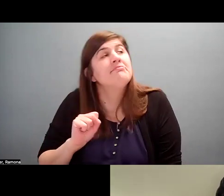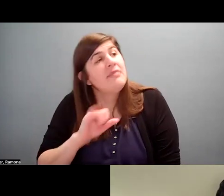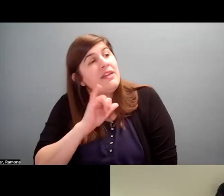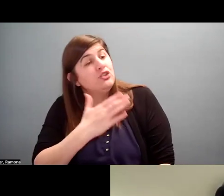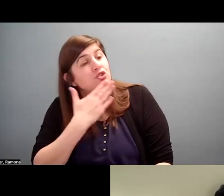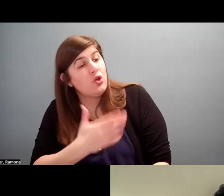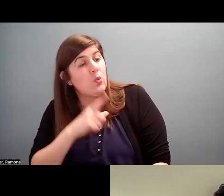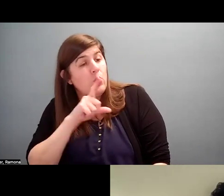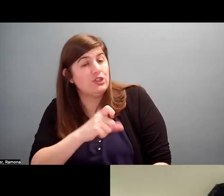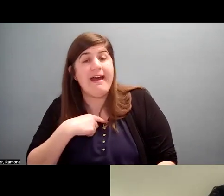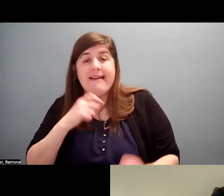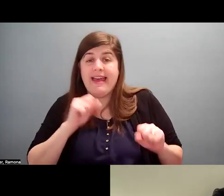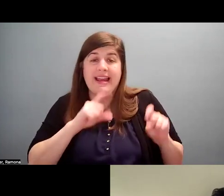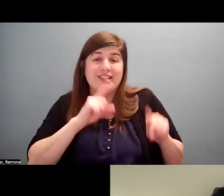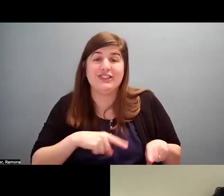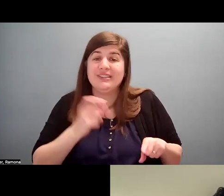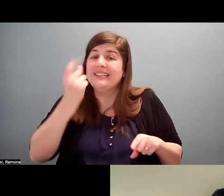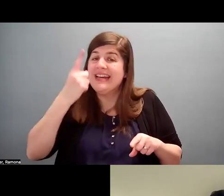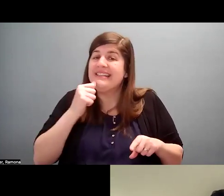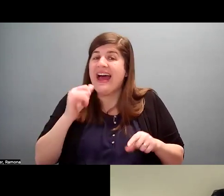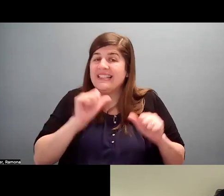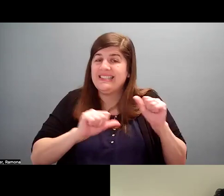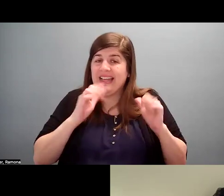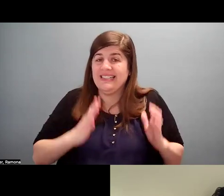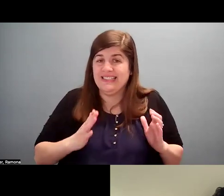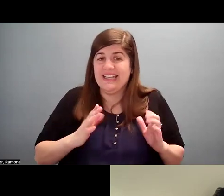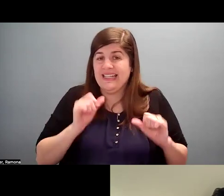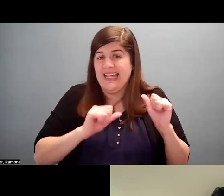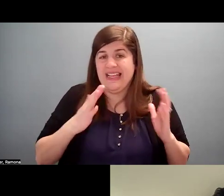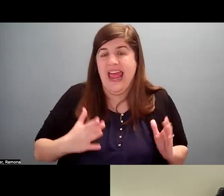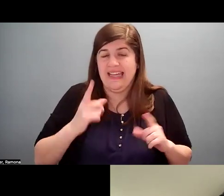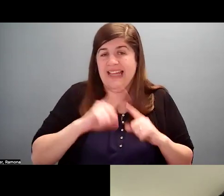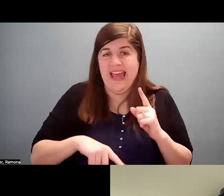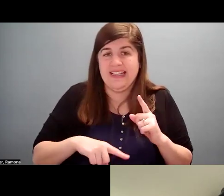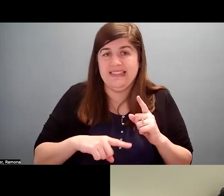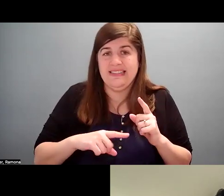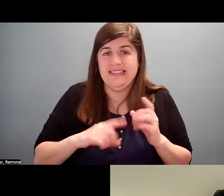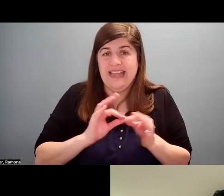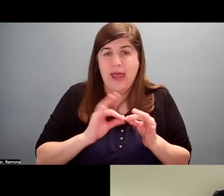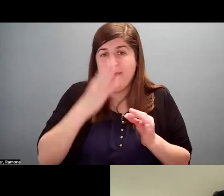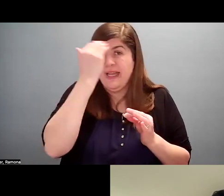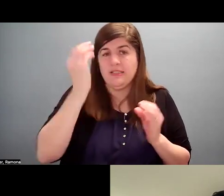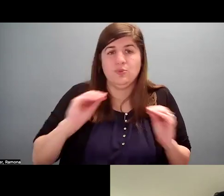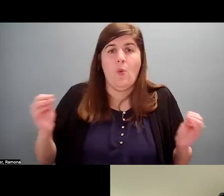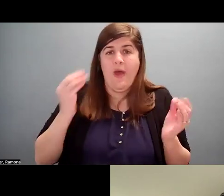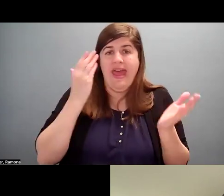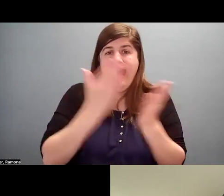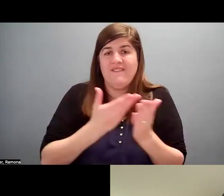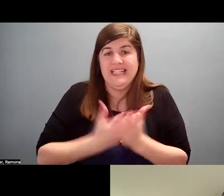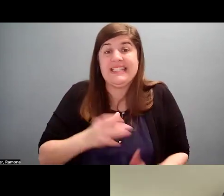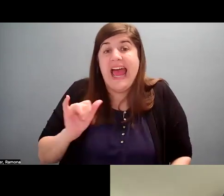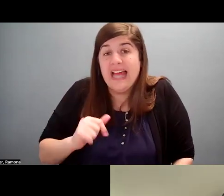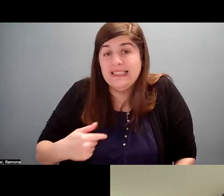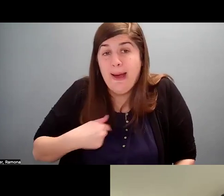question. I can answer not as a scientist. So as a scientist, I cannot say because I don't have evidence to say that. But as a person, I